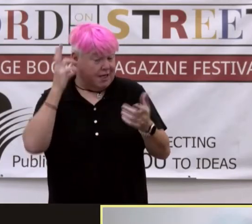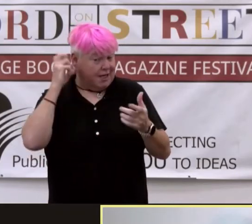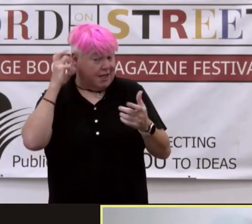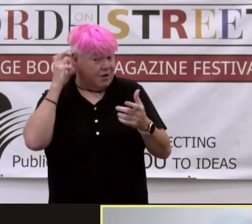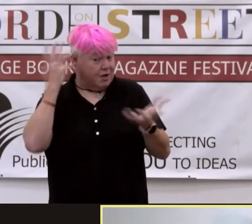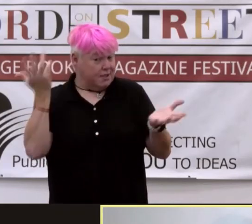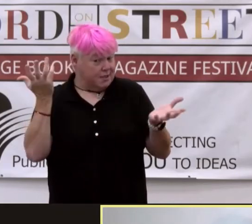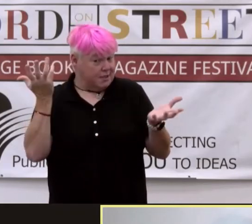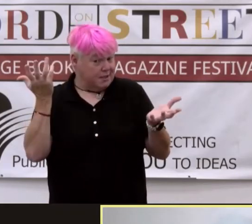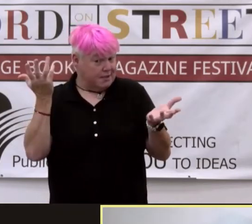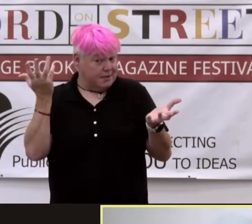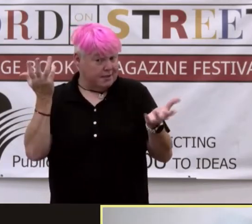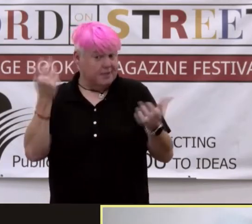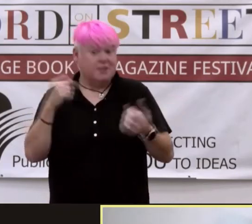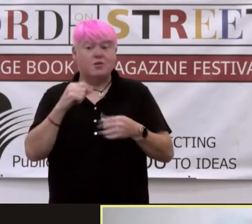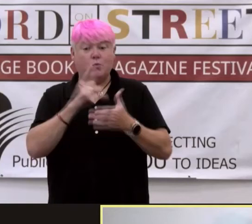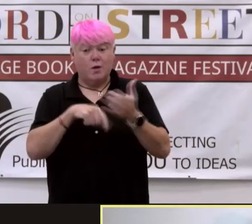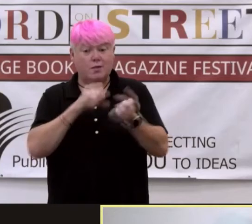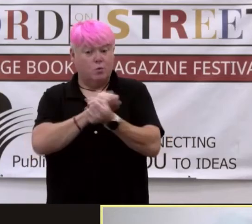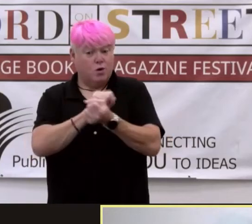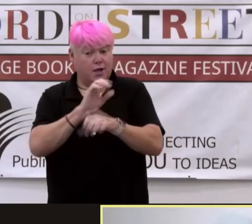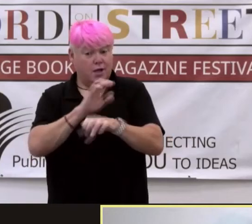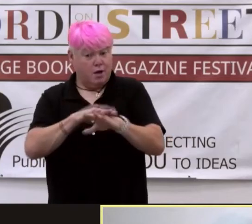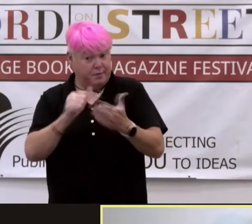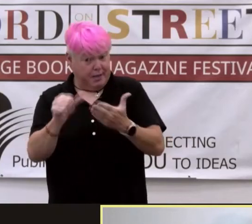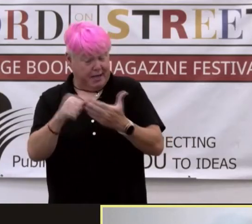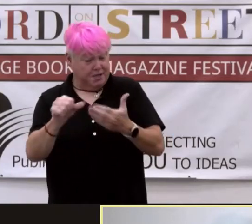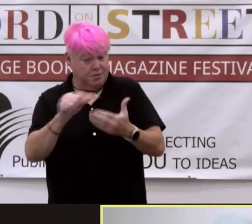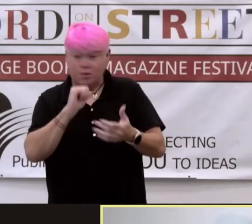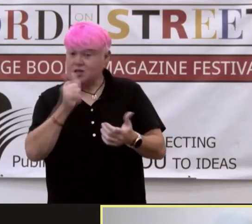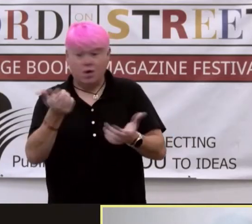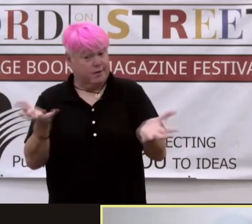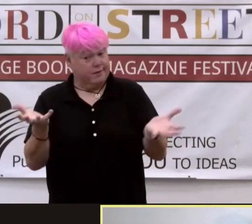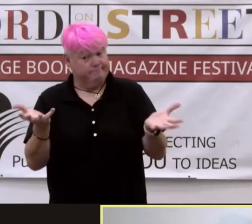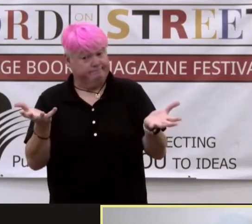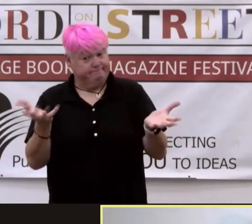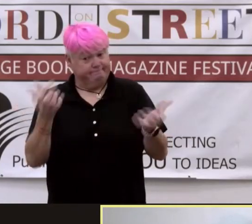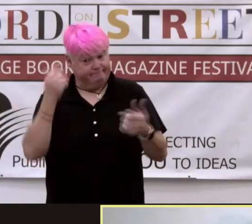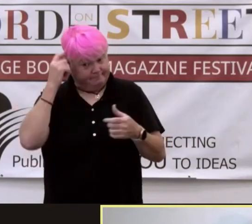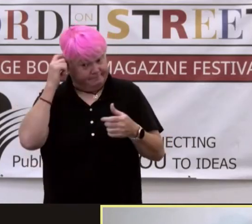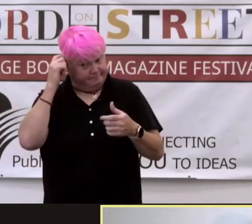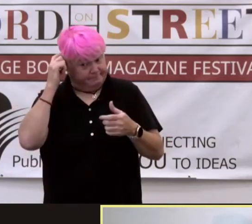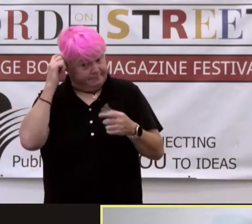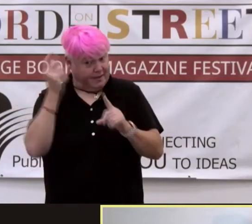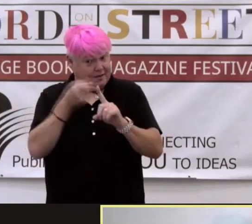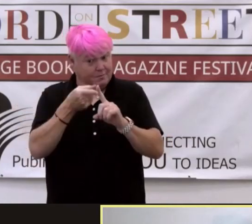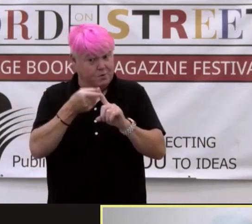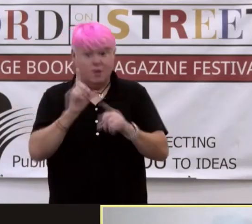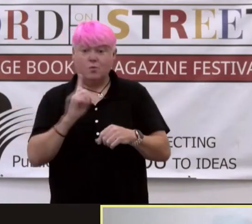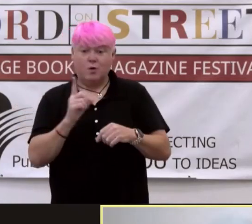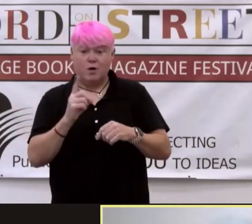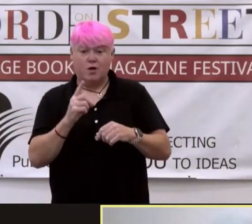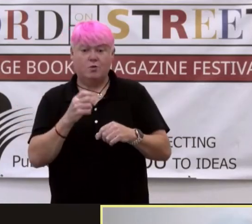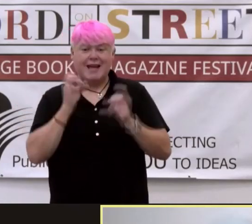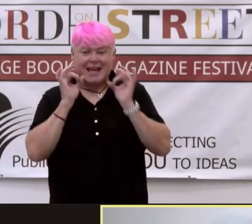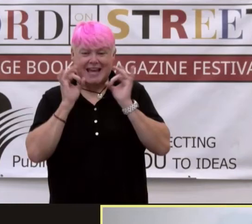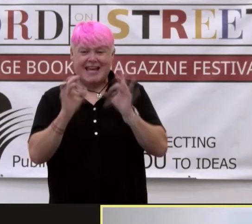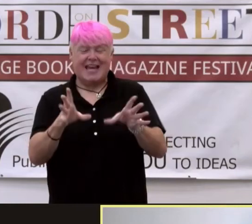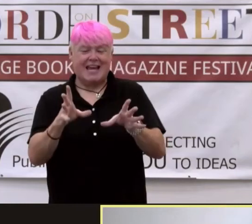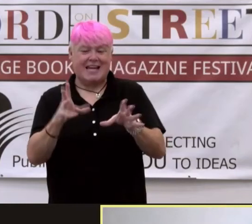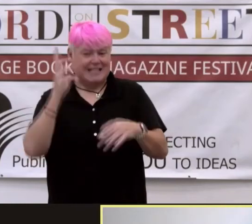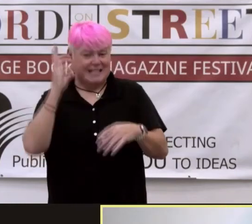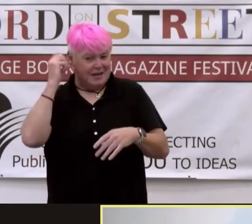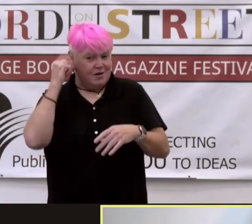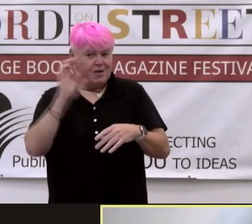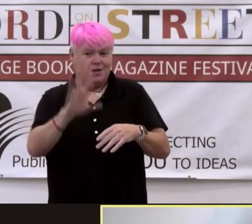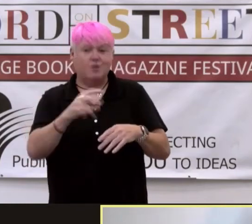on the page and what isn't. But and pacing and everything. Yeah. And then you get to the point where you hate hearing your voice and it's just terrible. It's